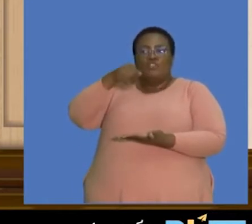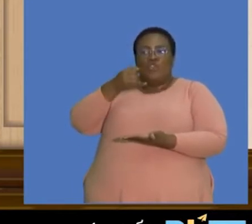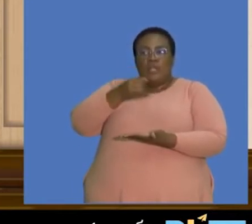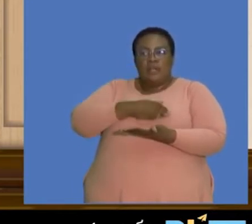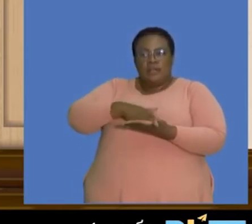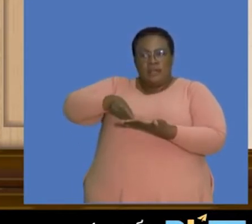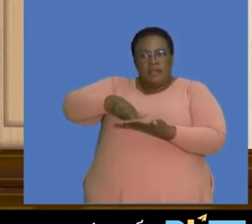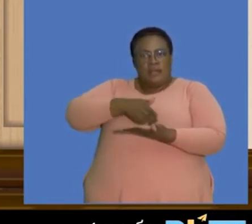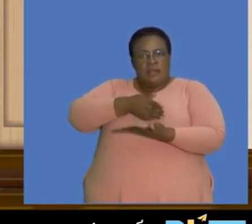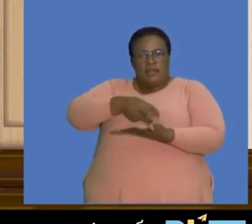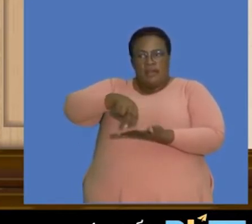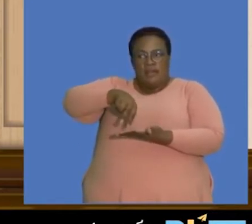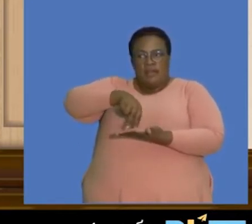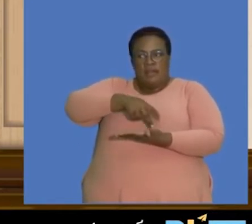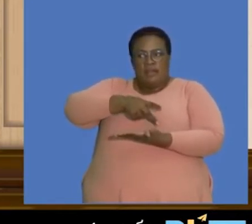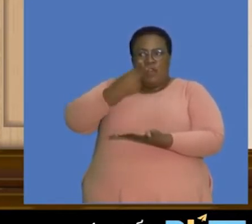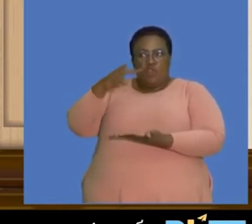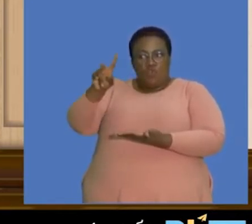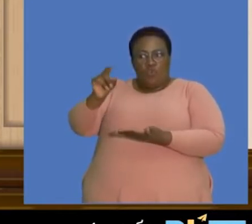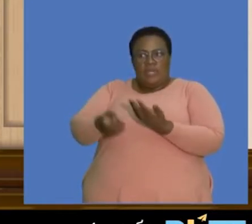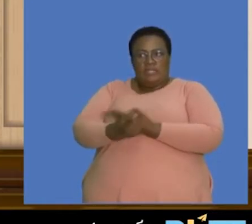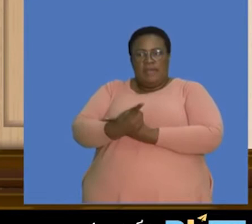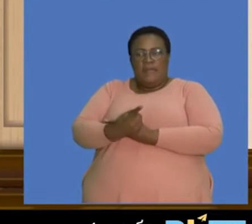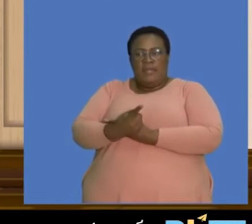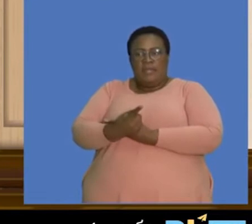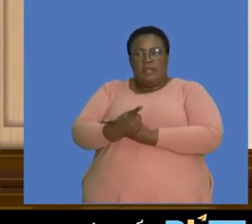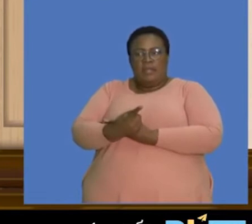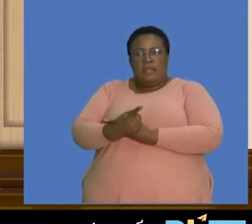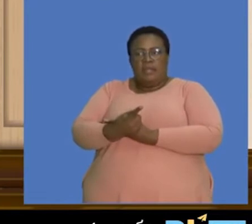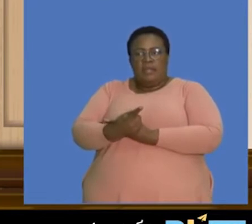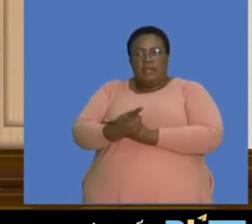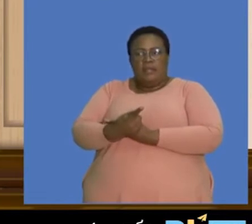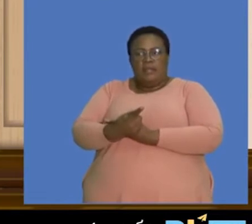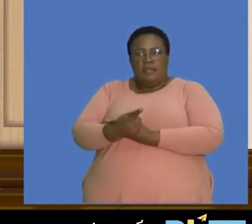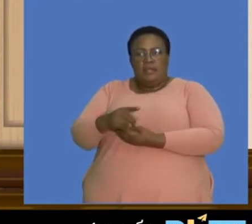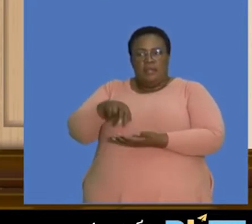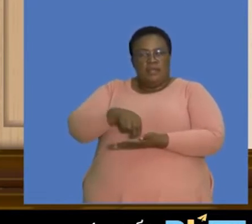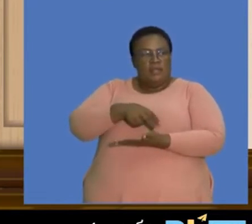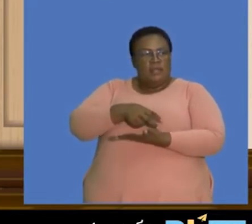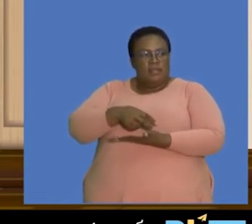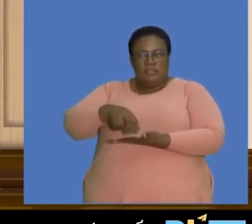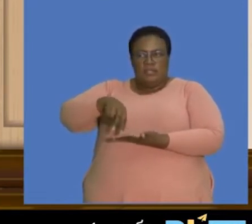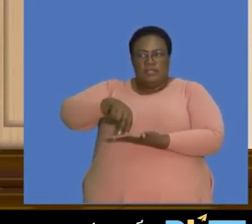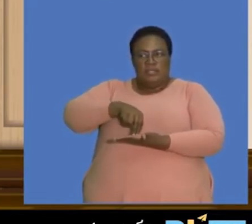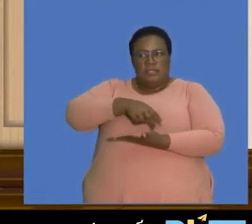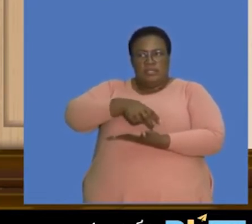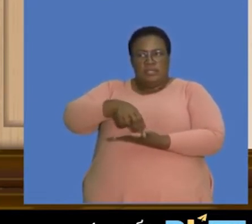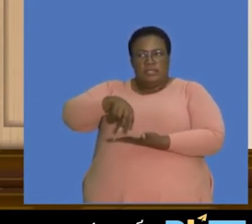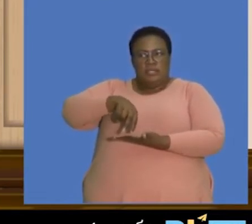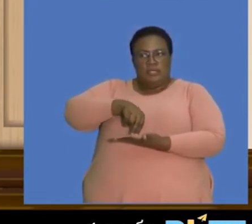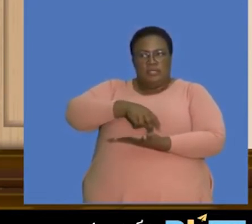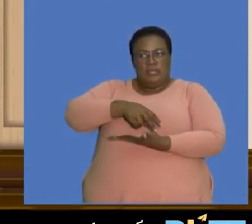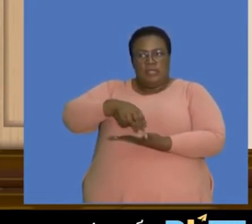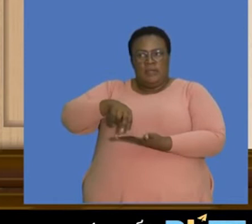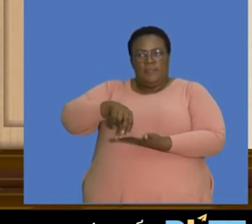John moves his foot, look at what is happening. Look at what is happening there. Charge is accumulating on John's body,